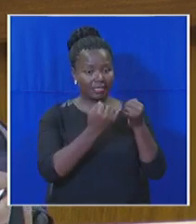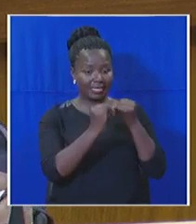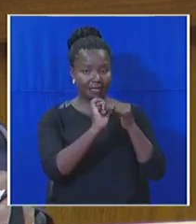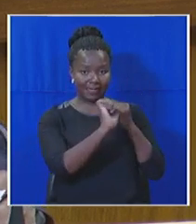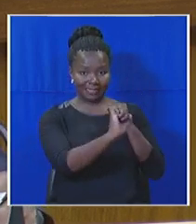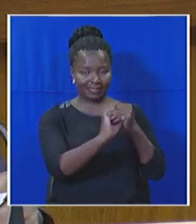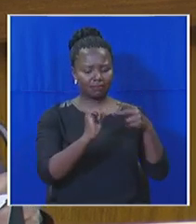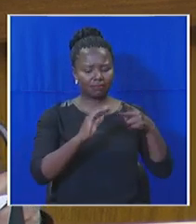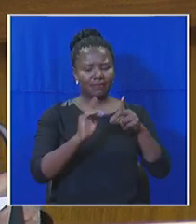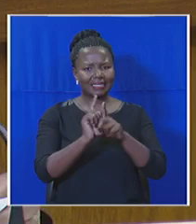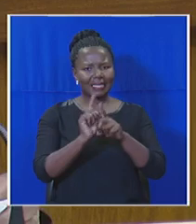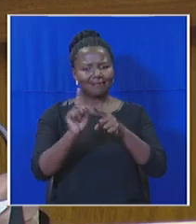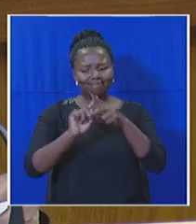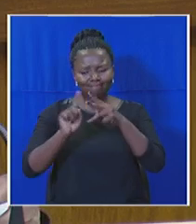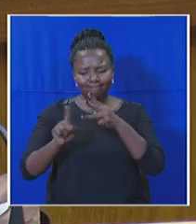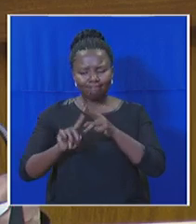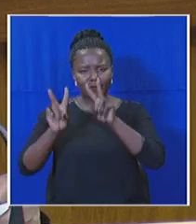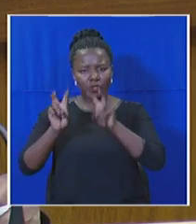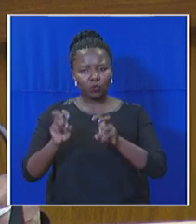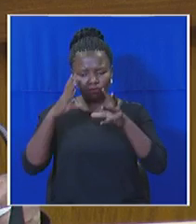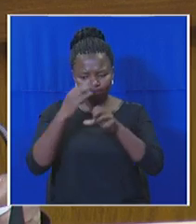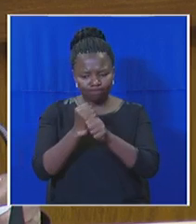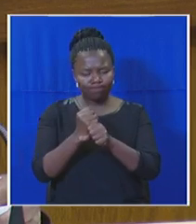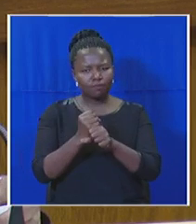related matters of transformation.